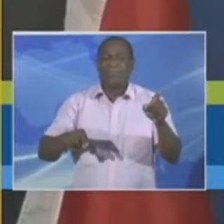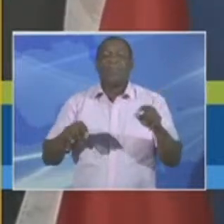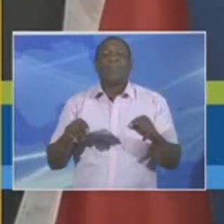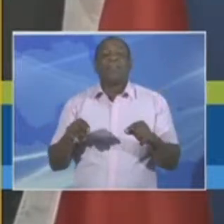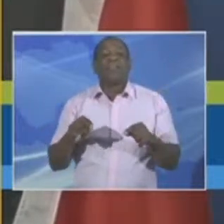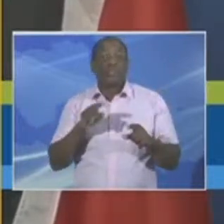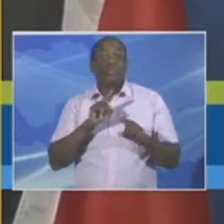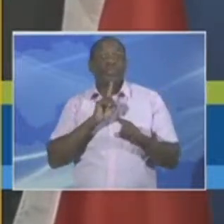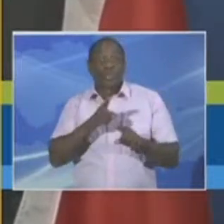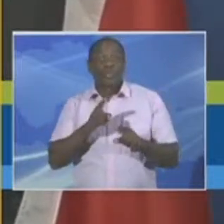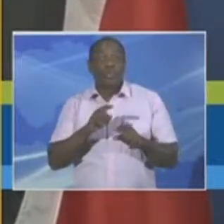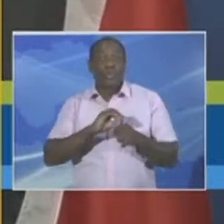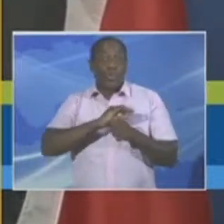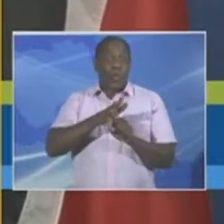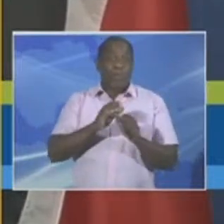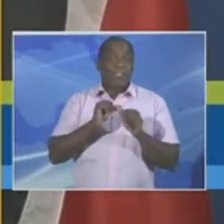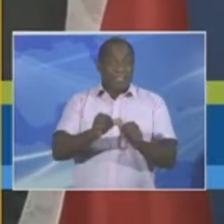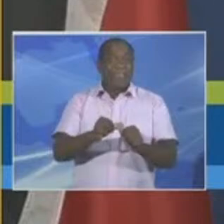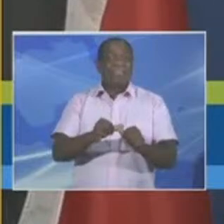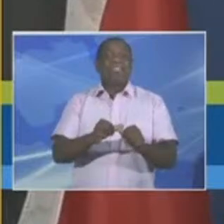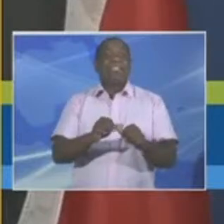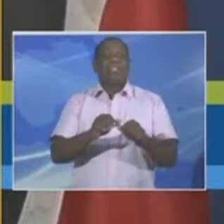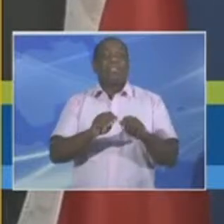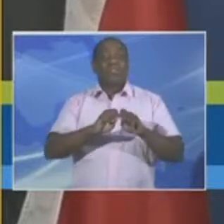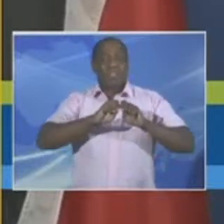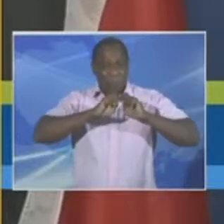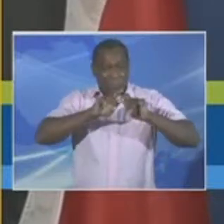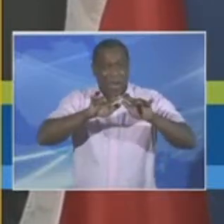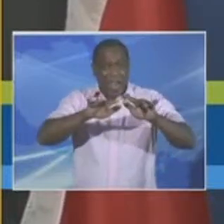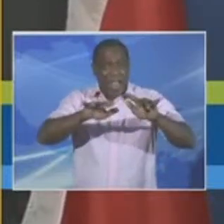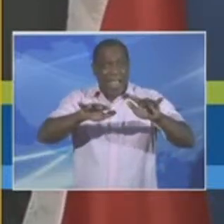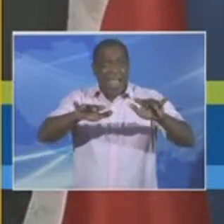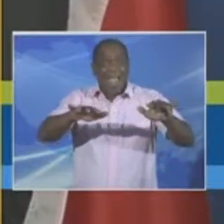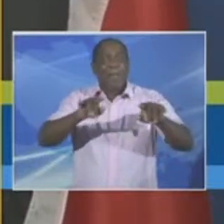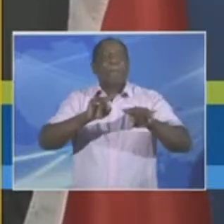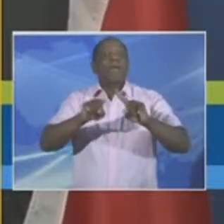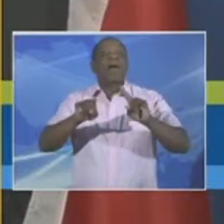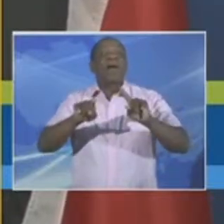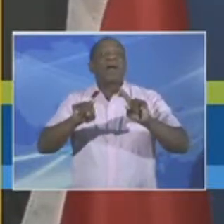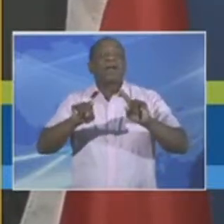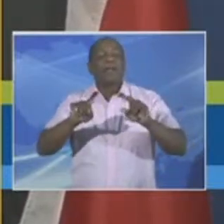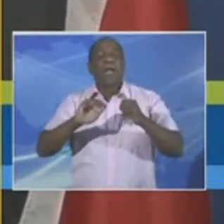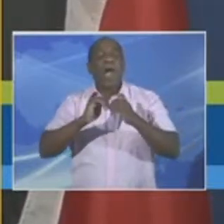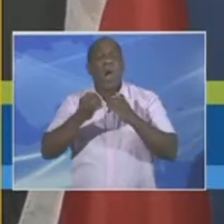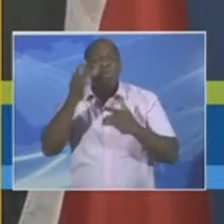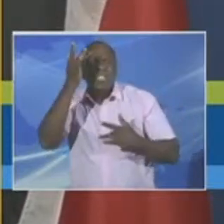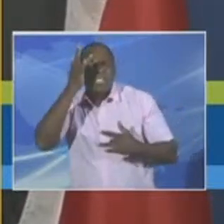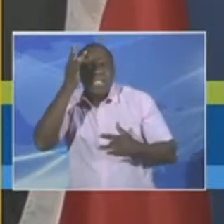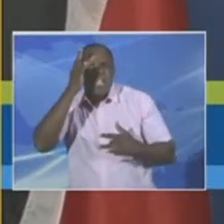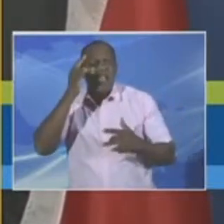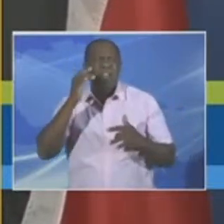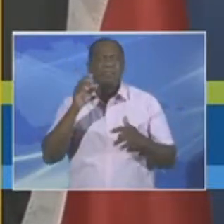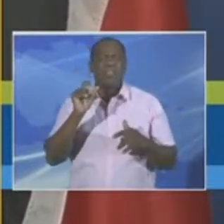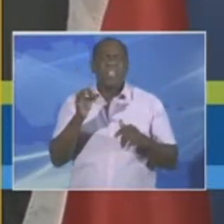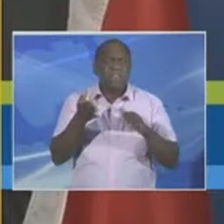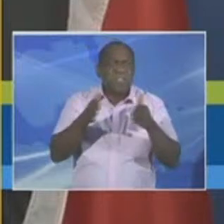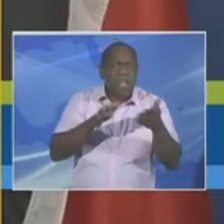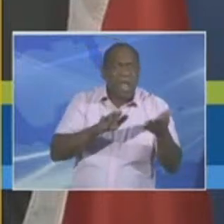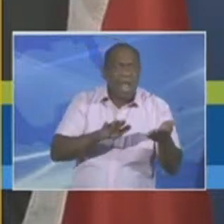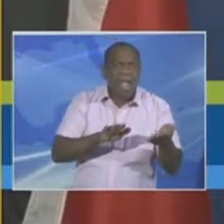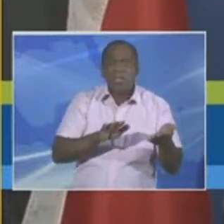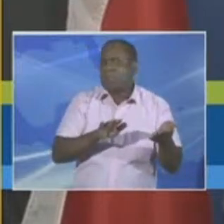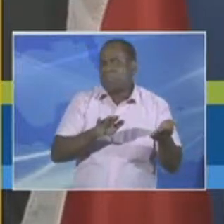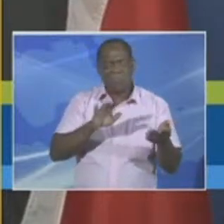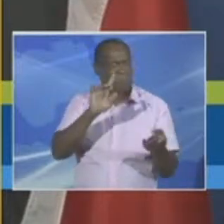which it infected them and the cause of illness was significantly reduced. We had that information coming to us from South